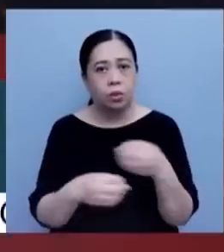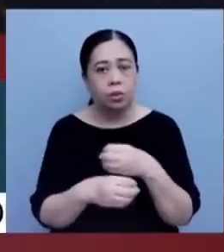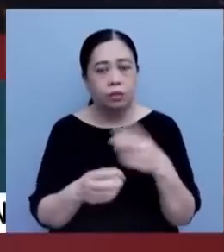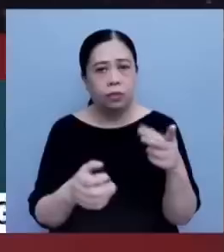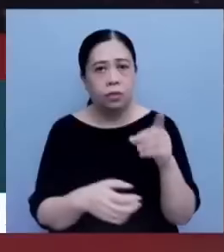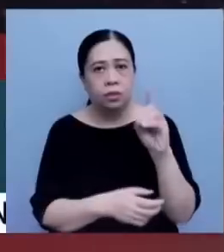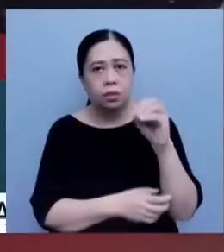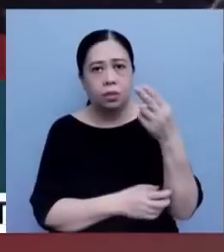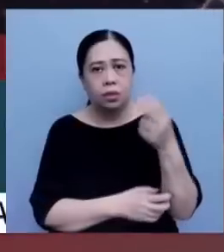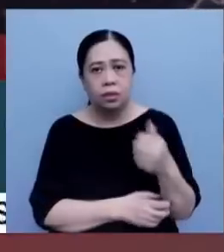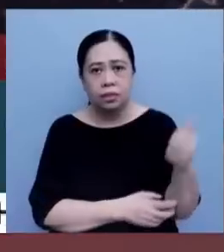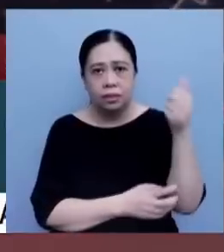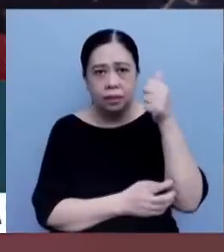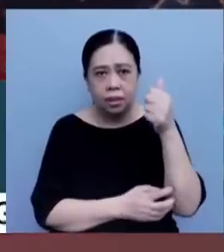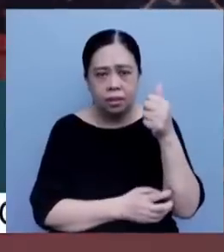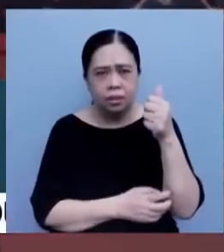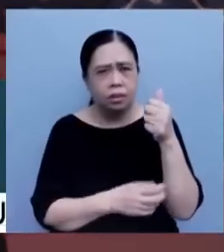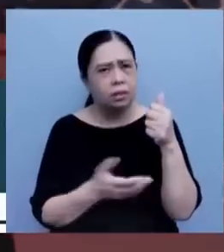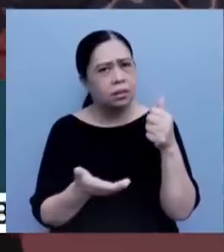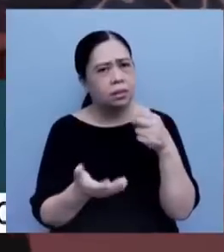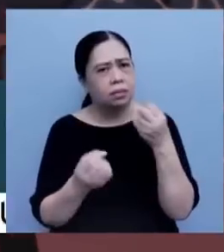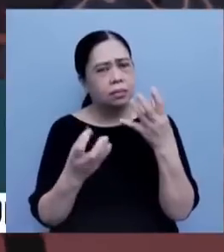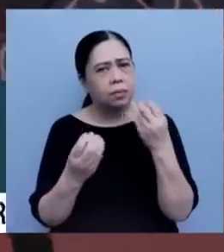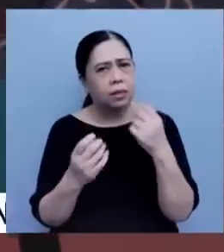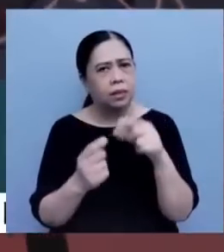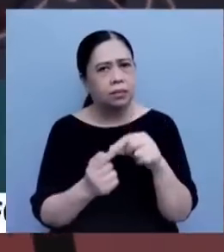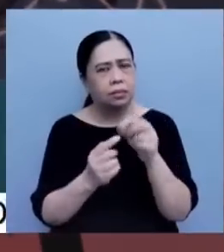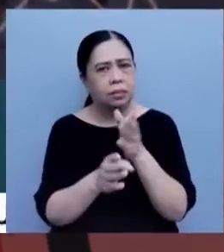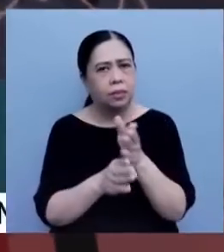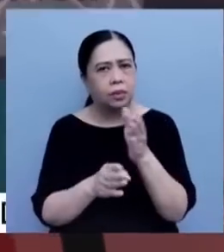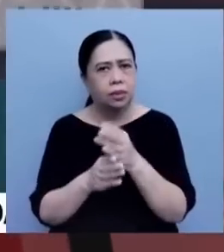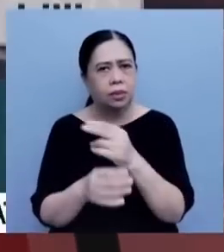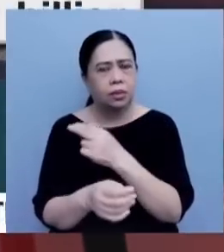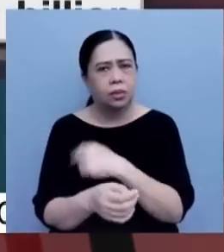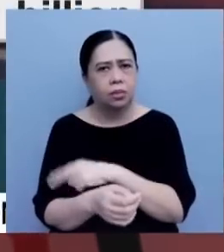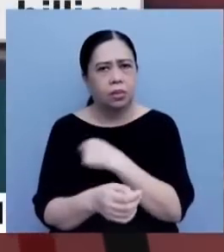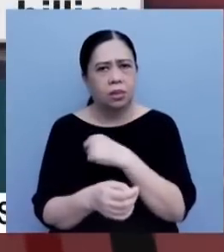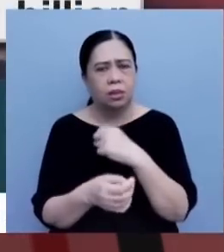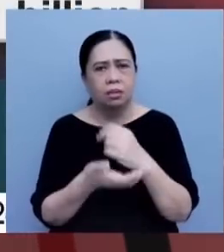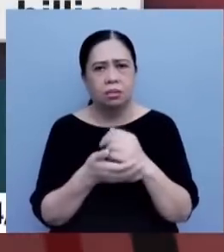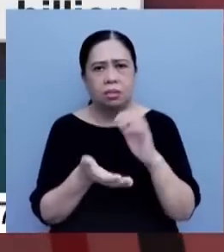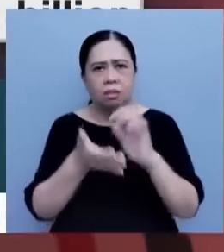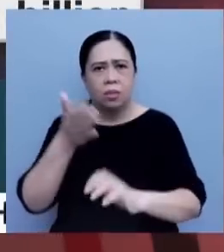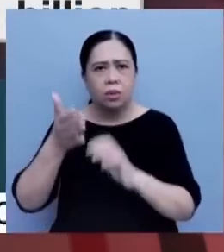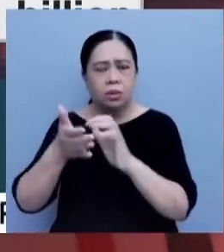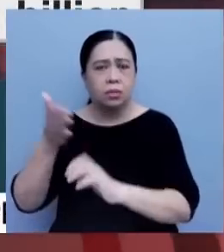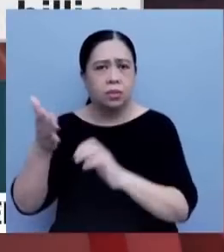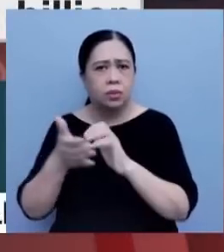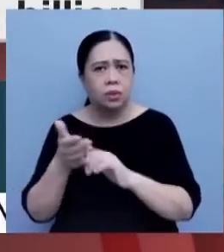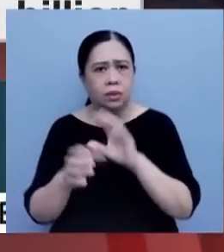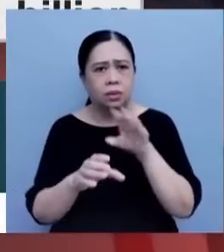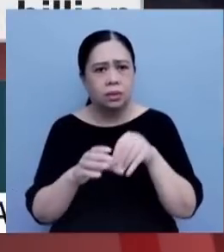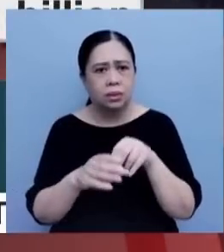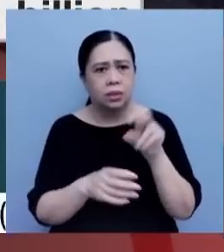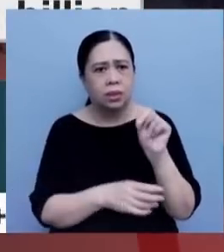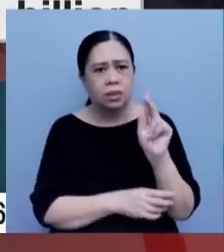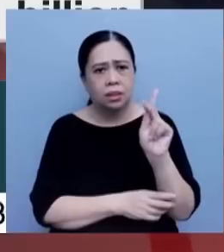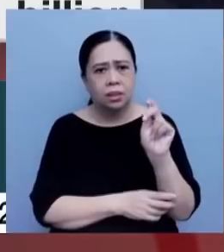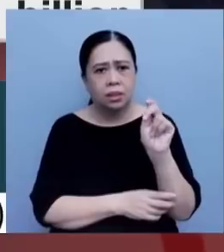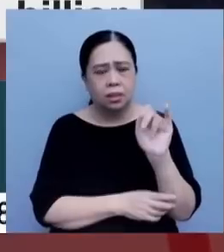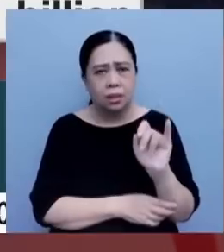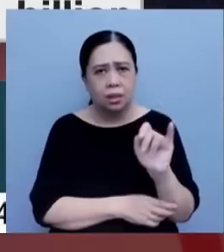Secretary. Because of this, several specialty hospitals are facing budget cuts. These include the National Kidney